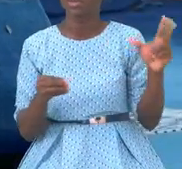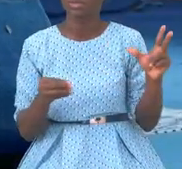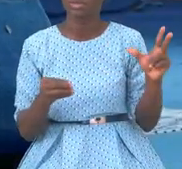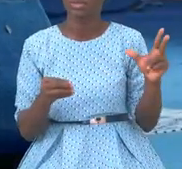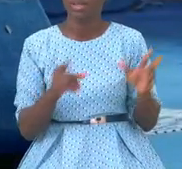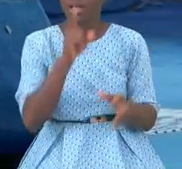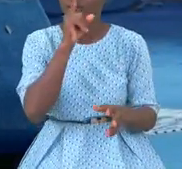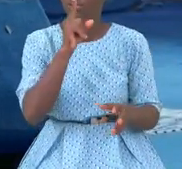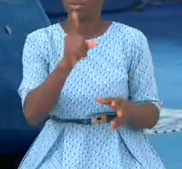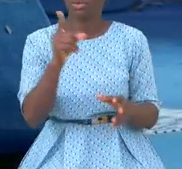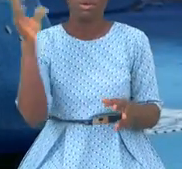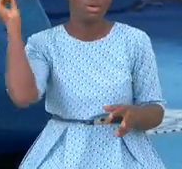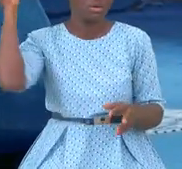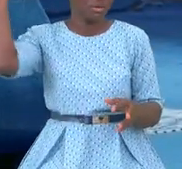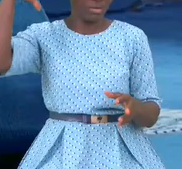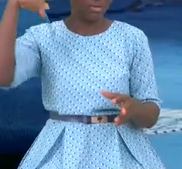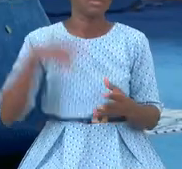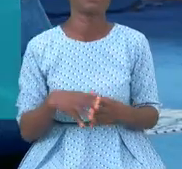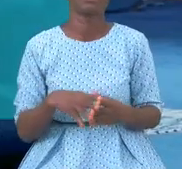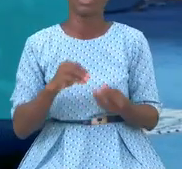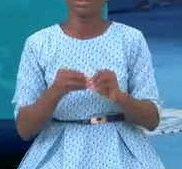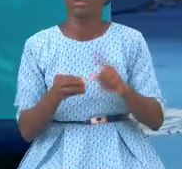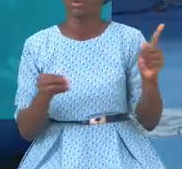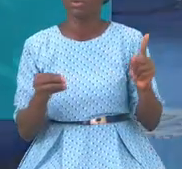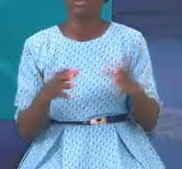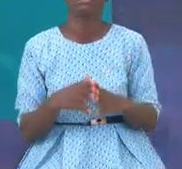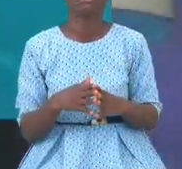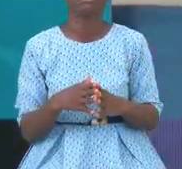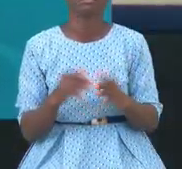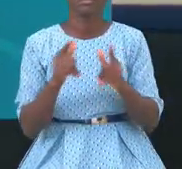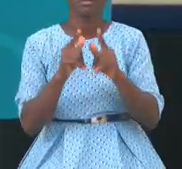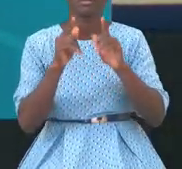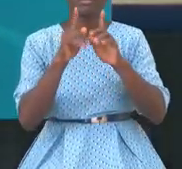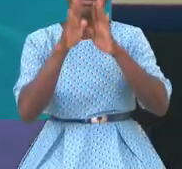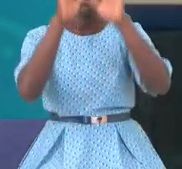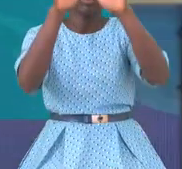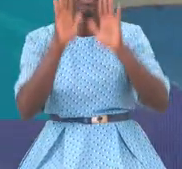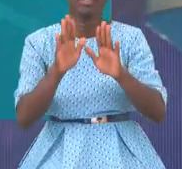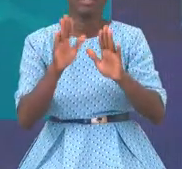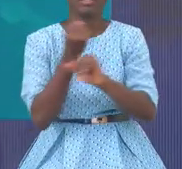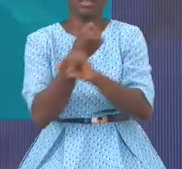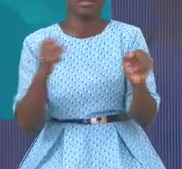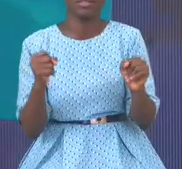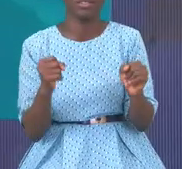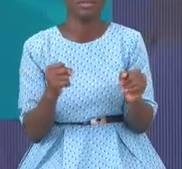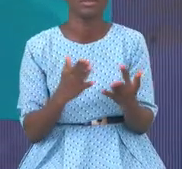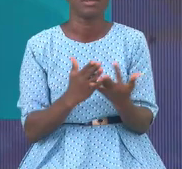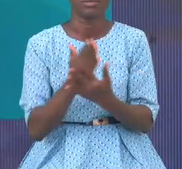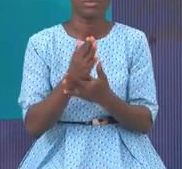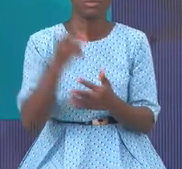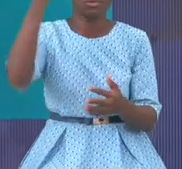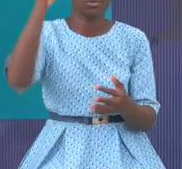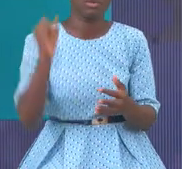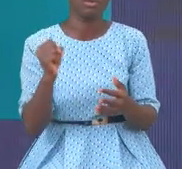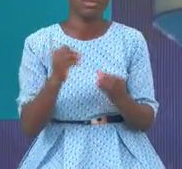great salvation. Great salvation through God's abundant grace. We're